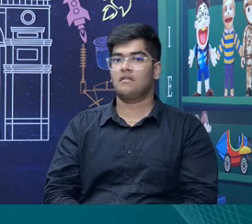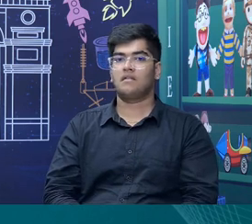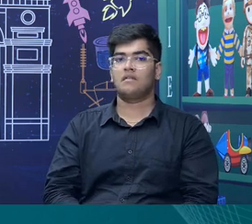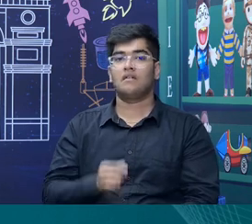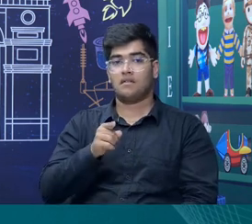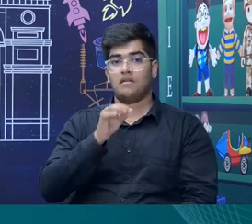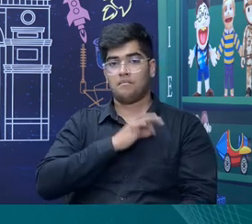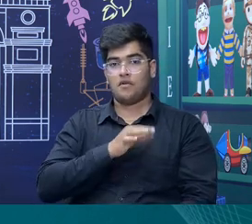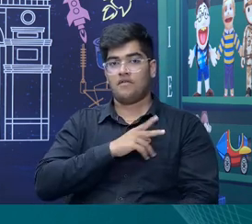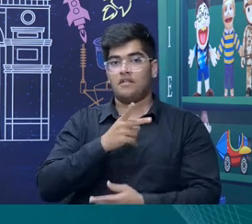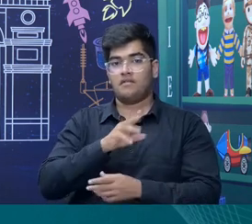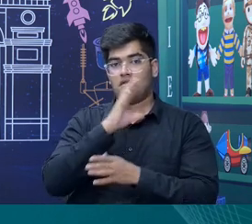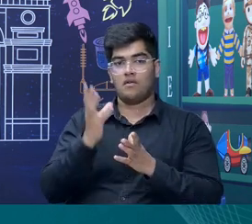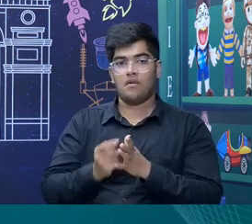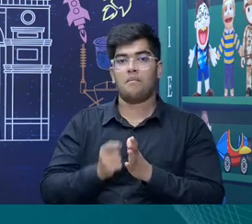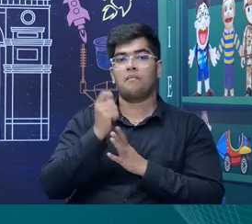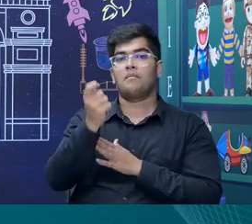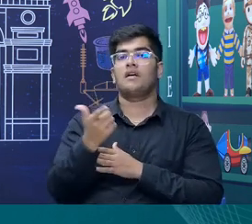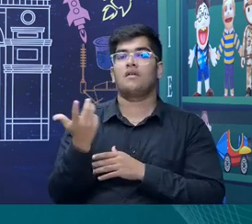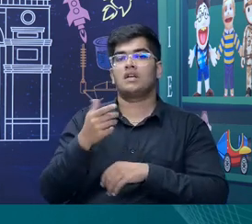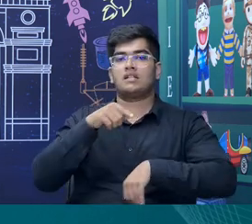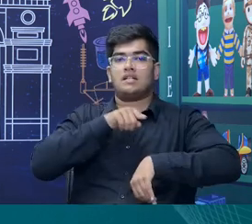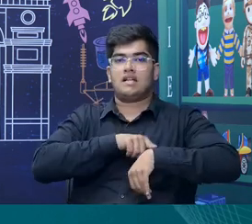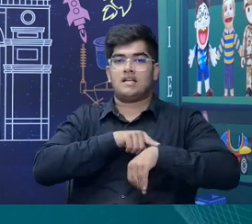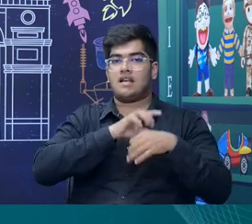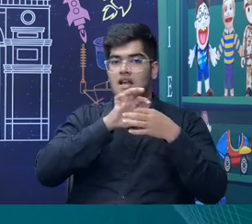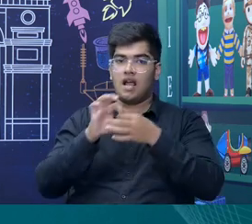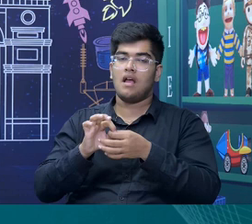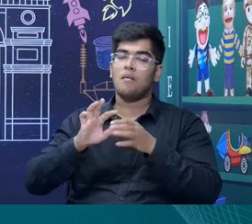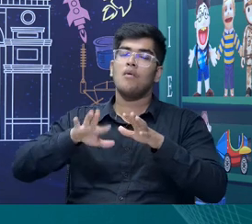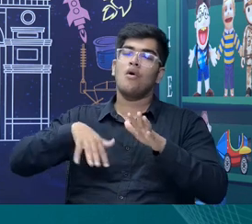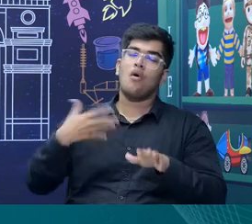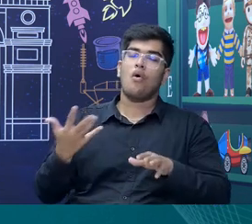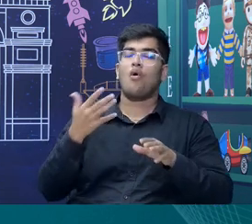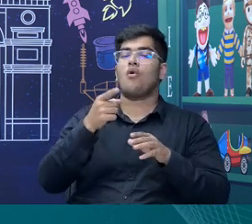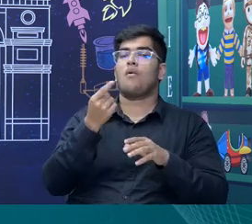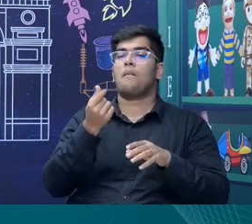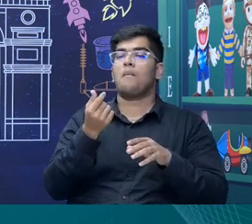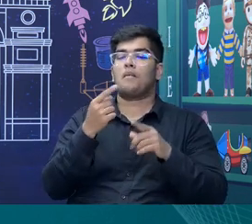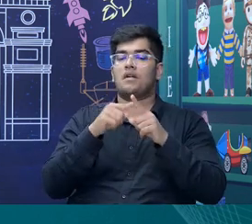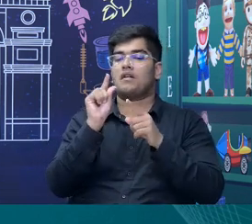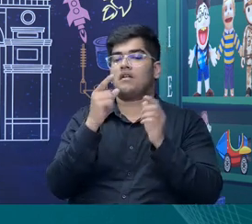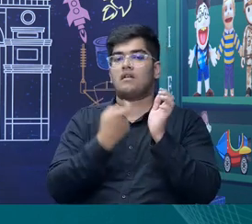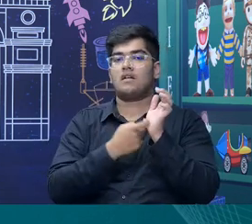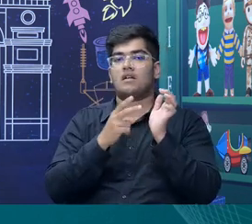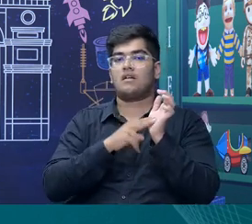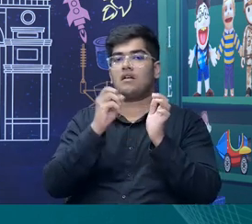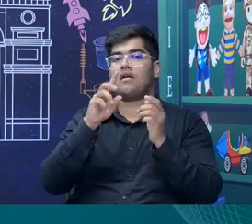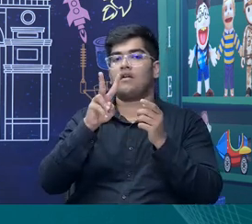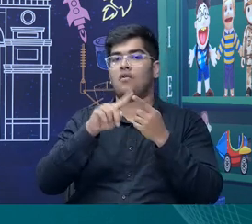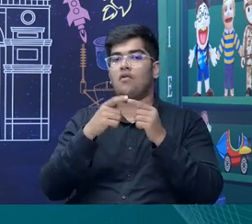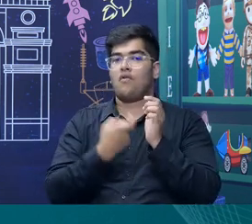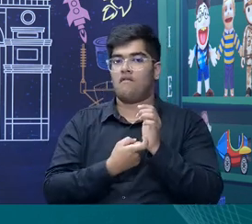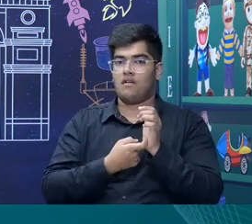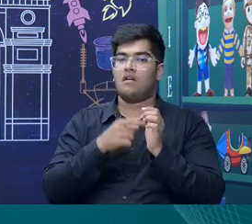profit will be either on the basis of time or on the basis of turnover and this profit